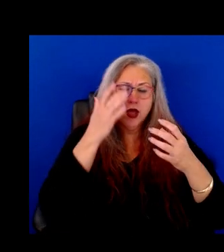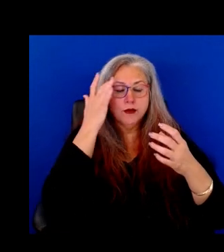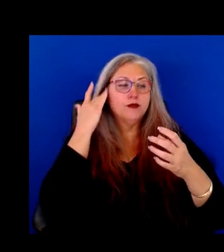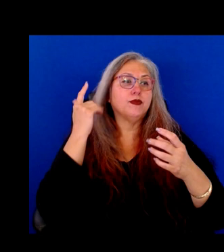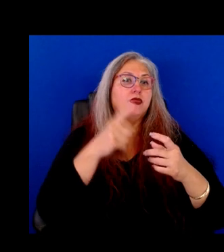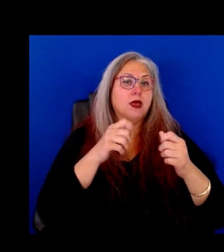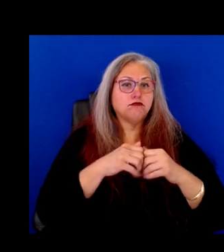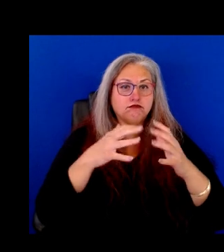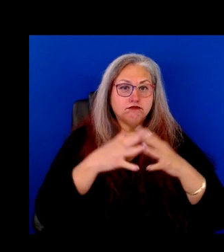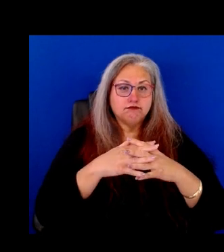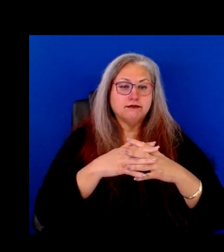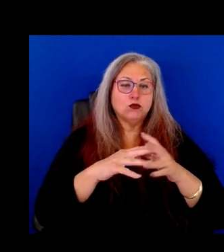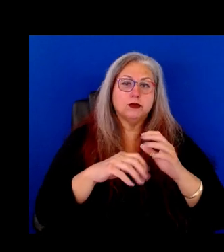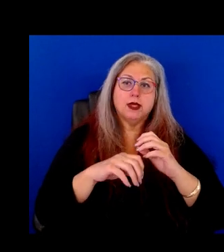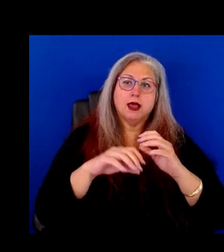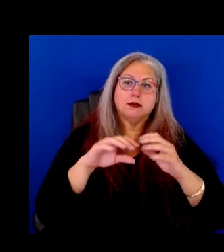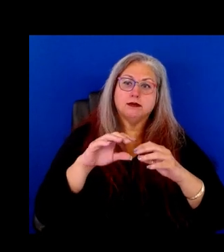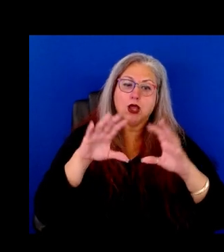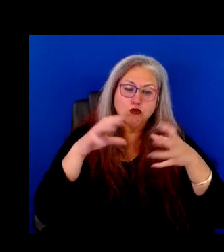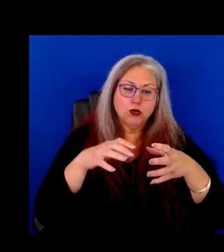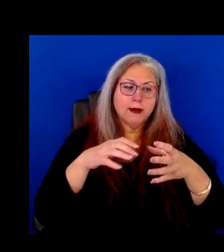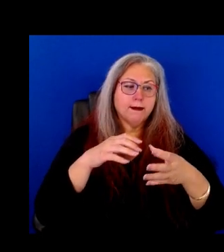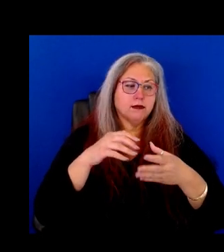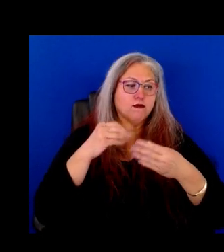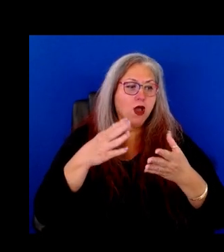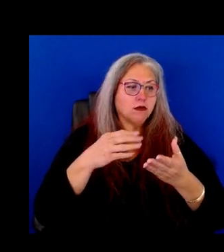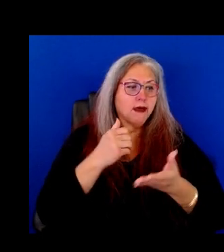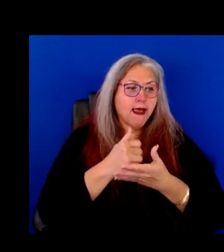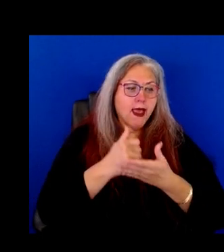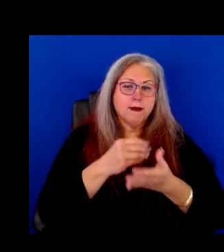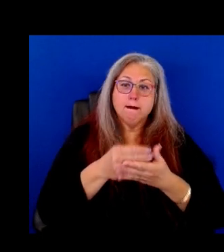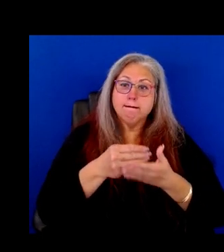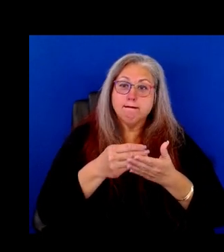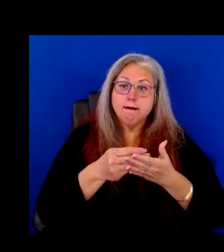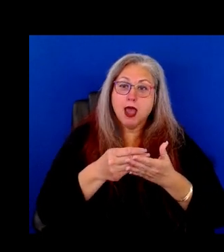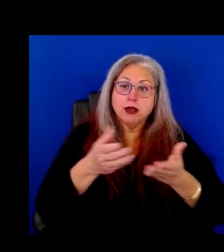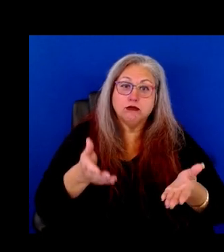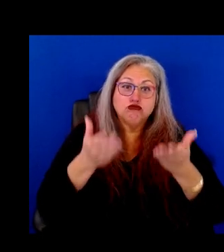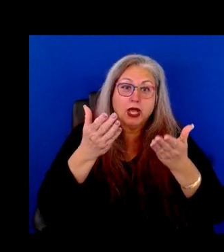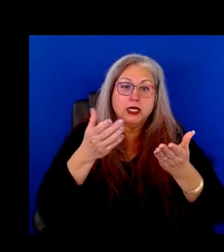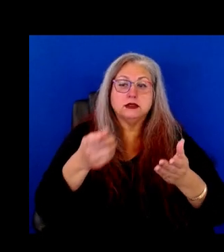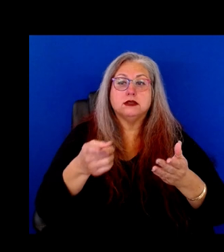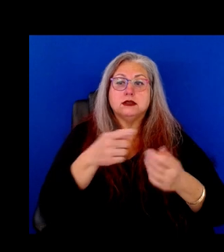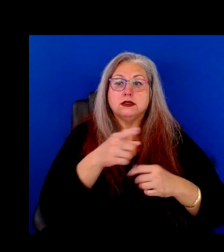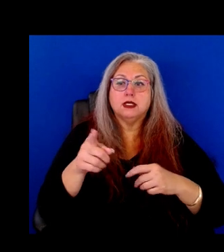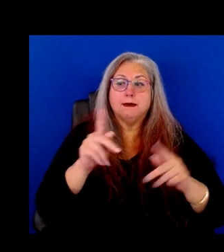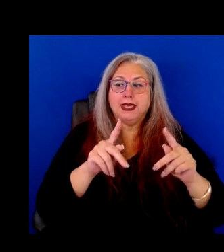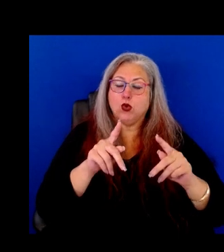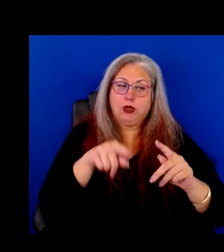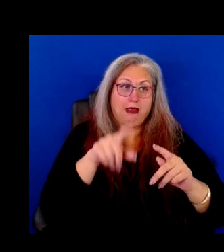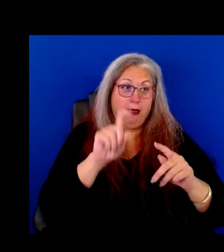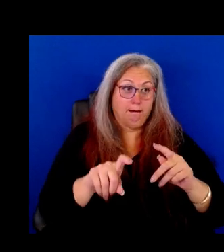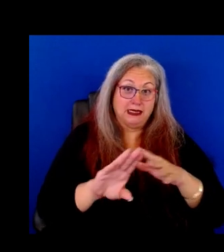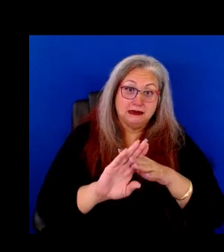a campaign to help raise funds for those who had to